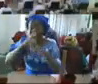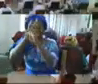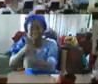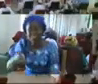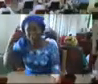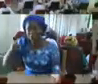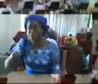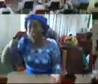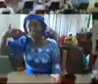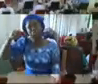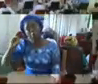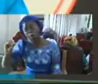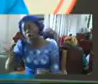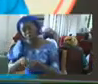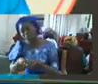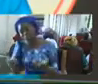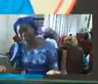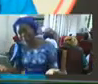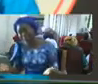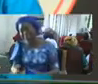He doesn't respect anybody.